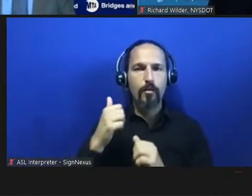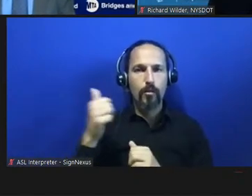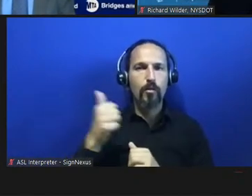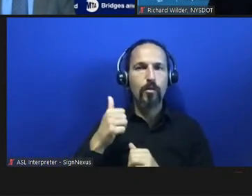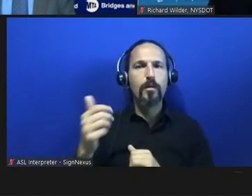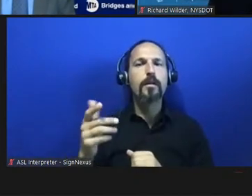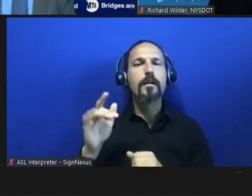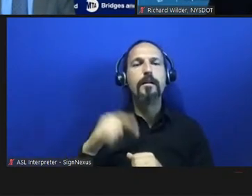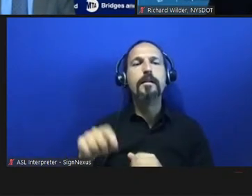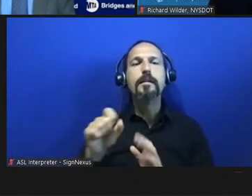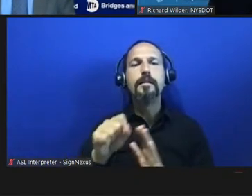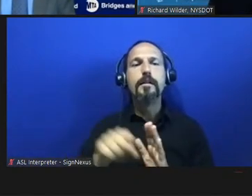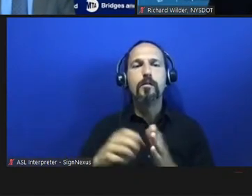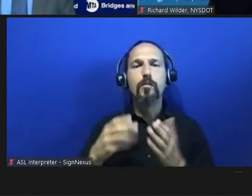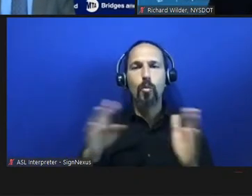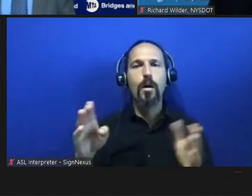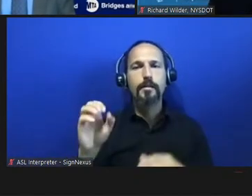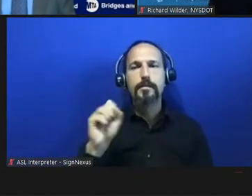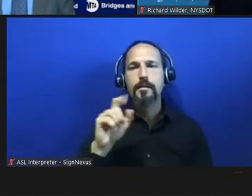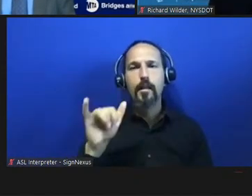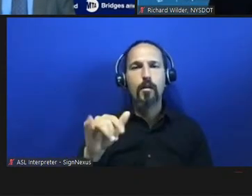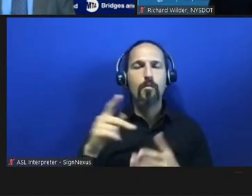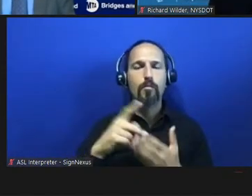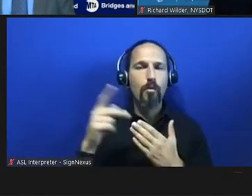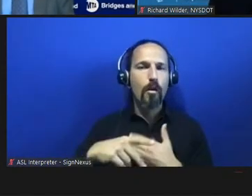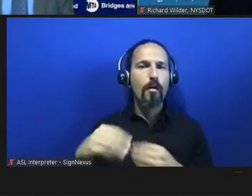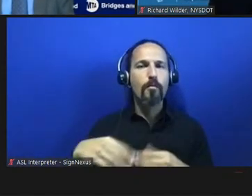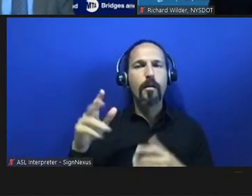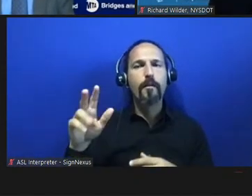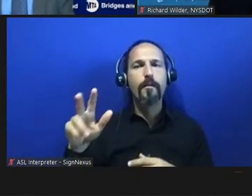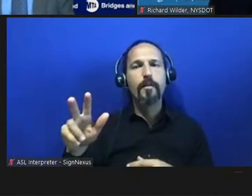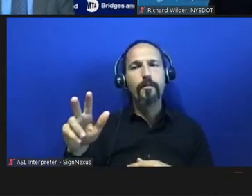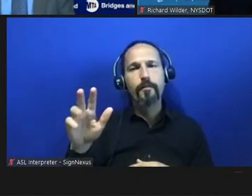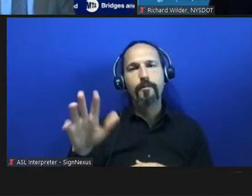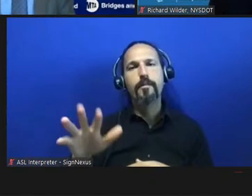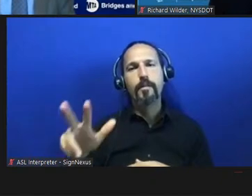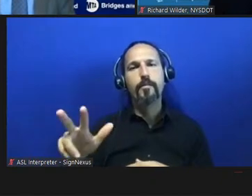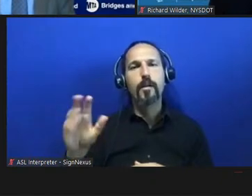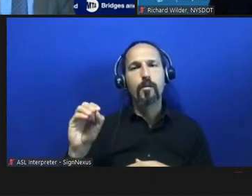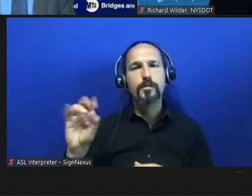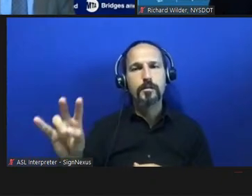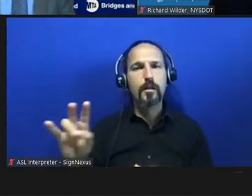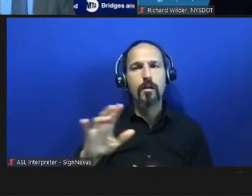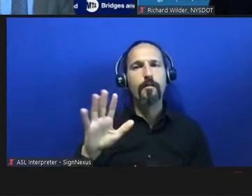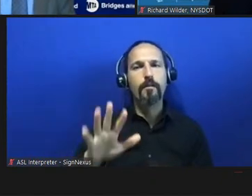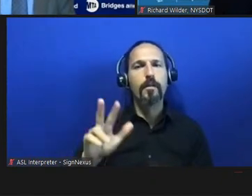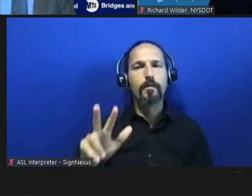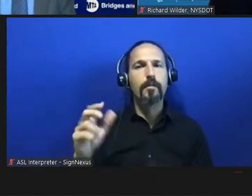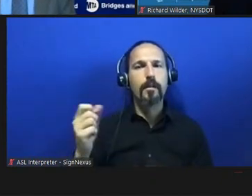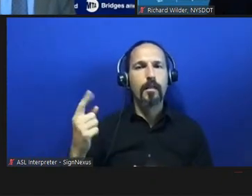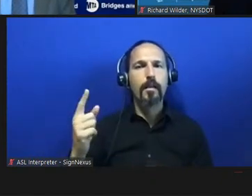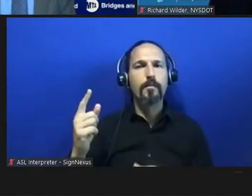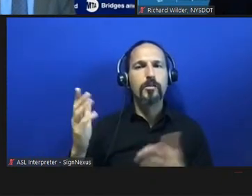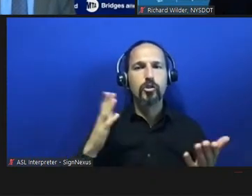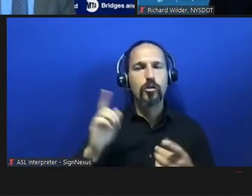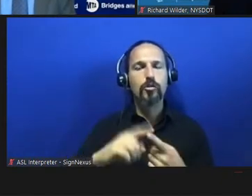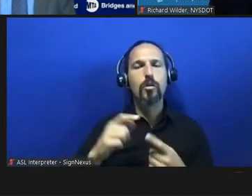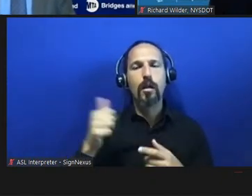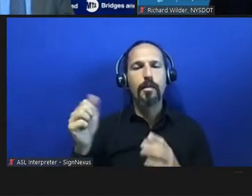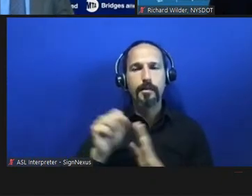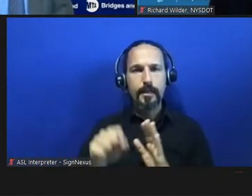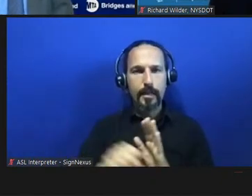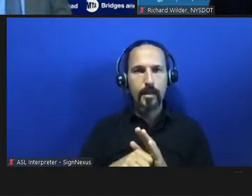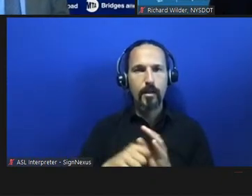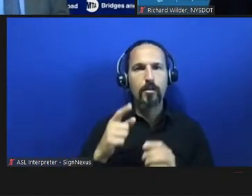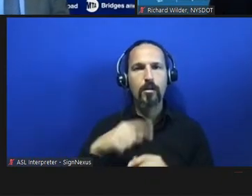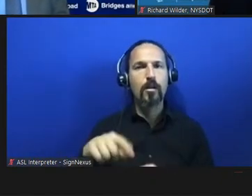part of the Statewide Stella program provide 5307 service we provide 5311 service throughout the state